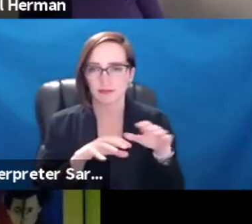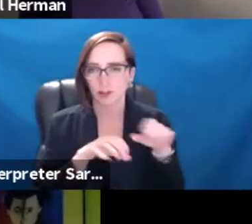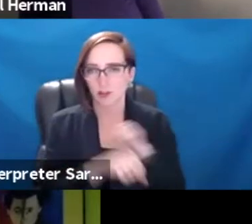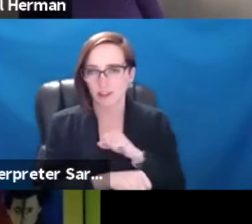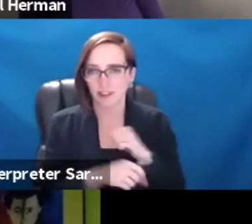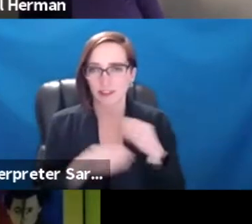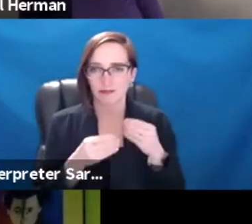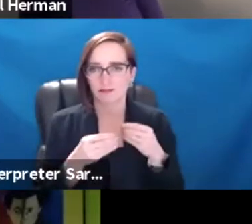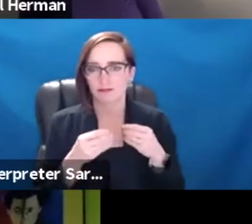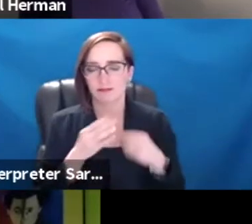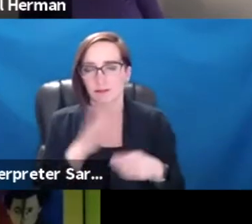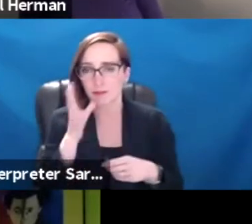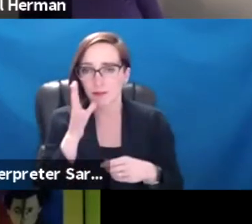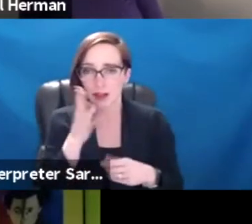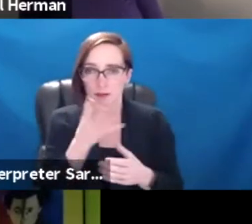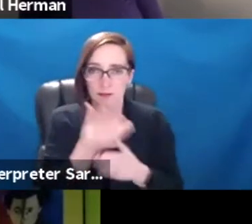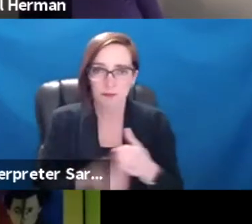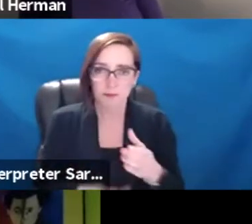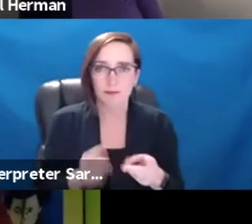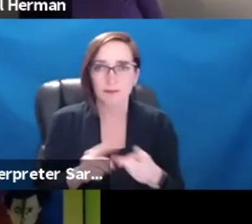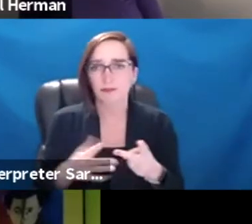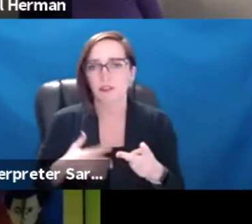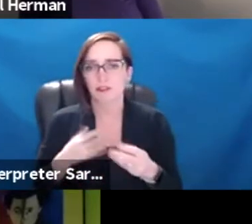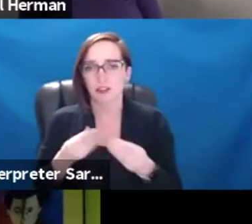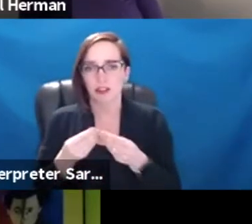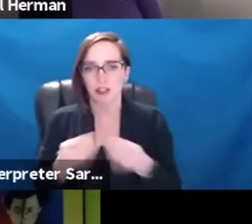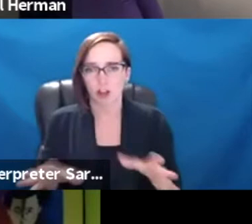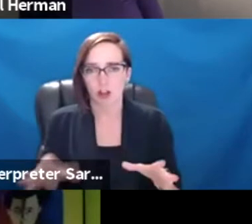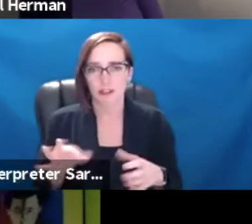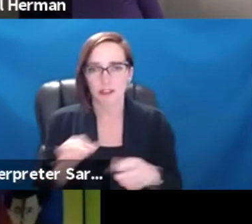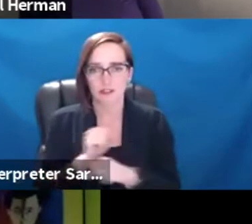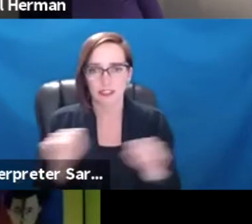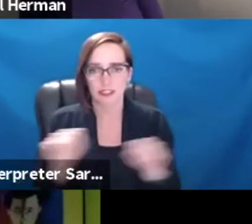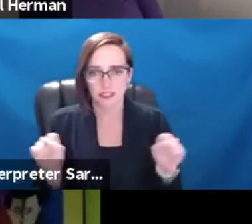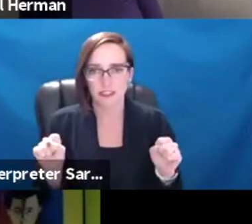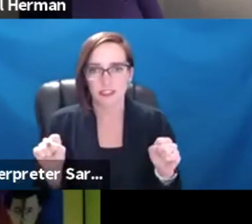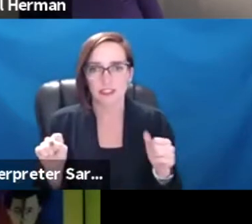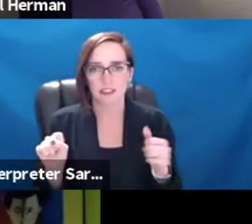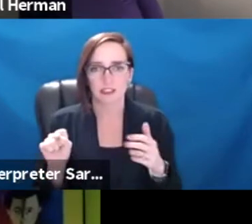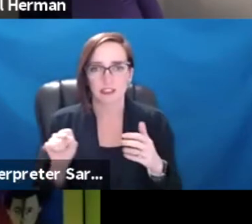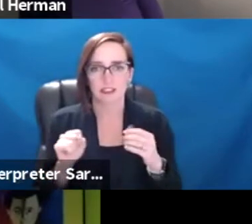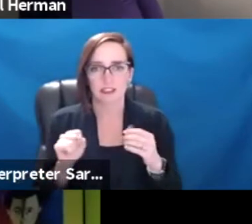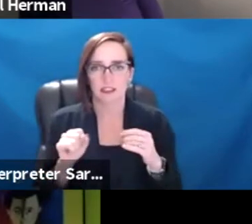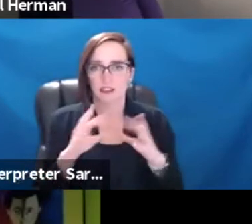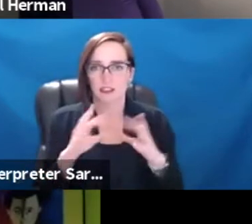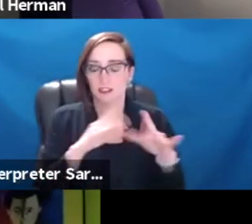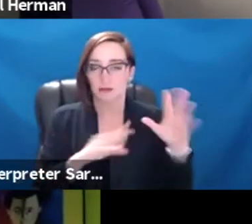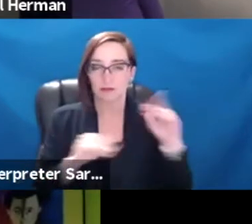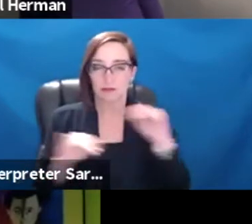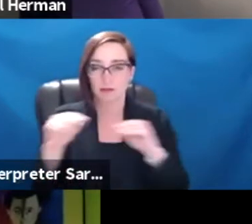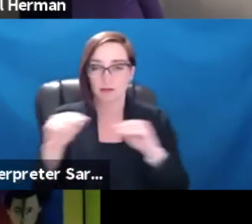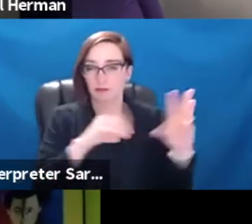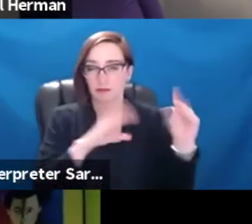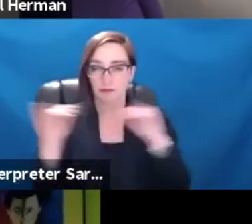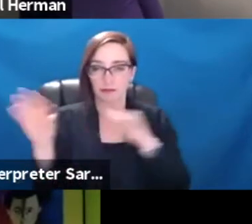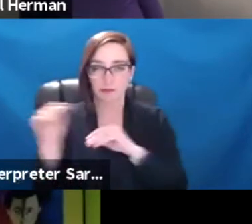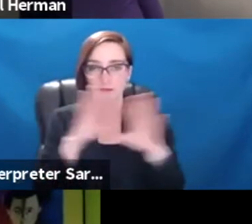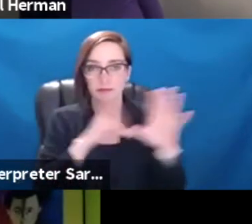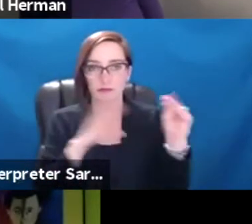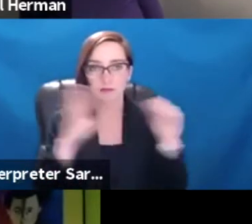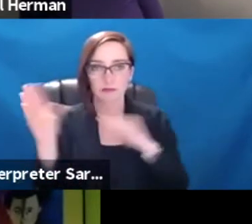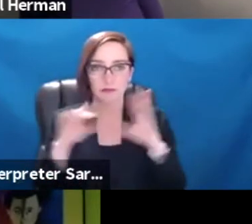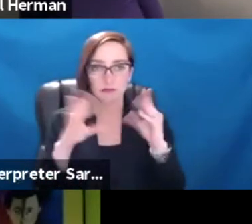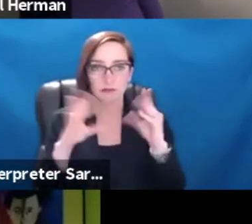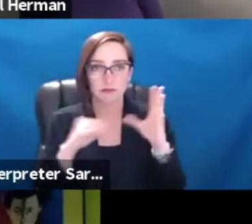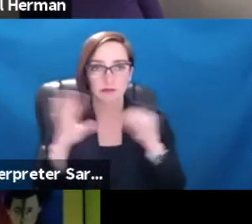family, Fear of grieving the loss of loss of people safety. unwilling to people that are not self-reflect People who are responsible. and essential grow feel not to be genuine. valued. Clarity